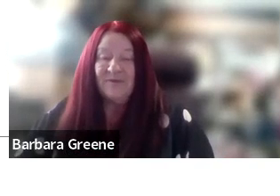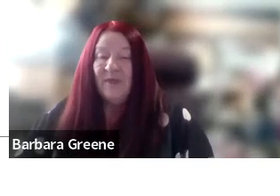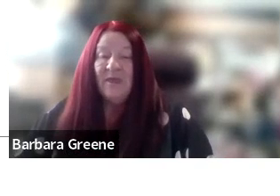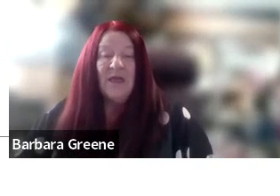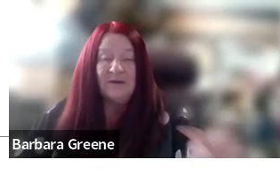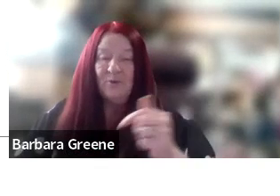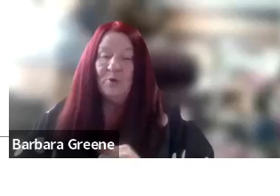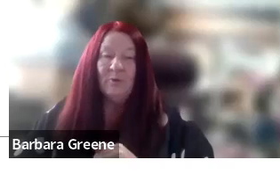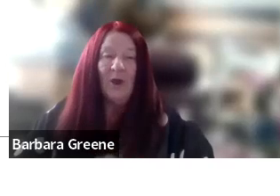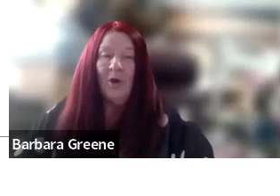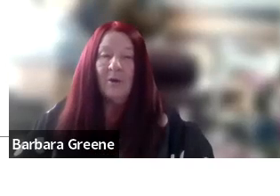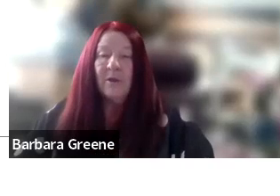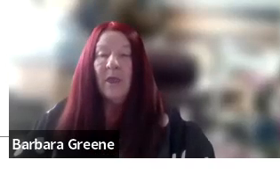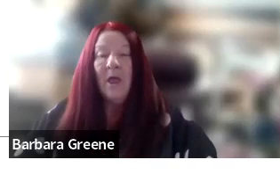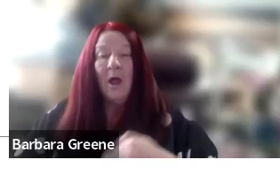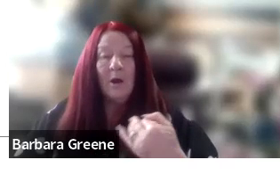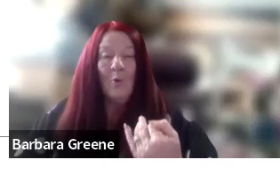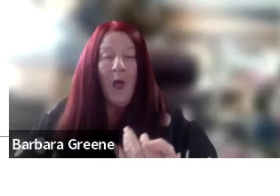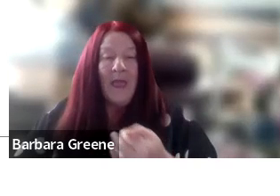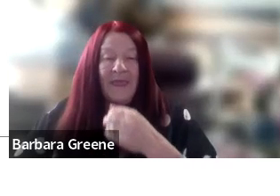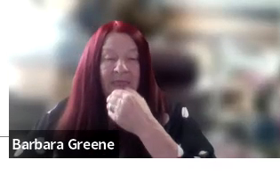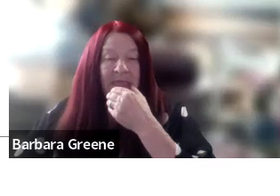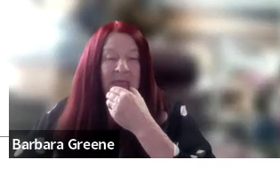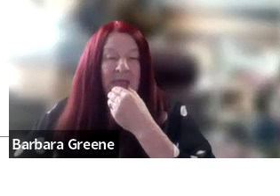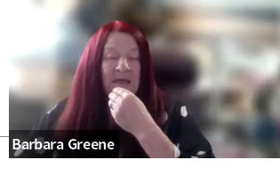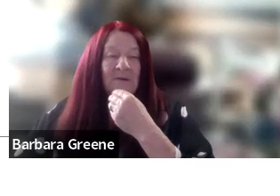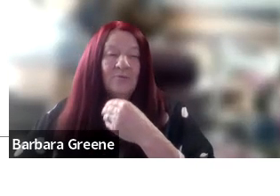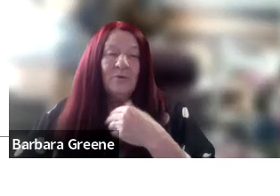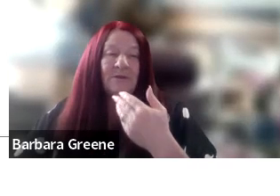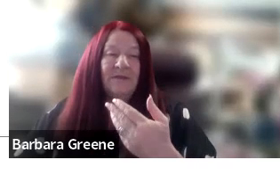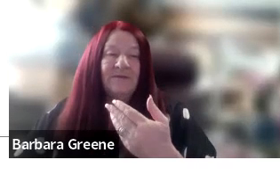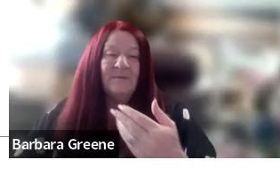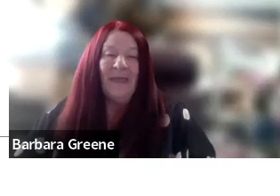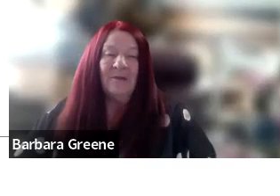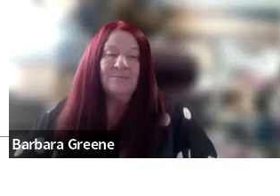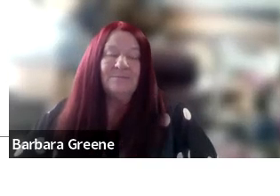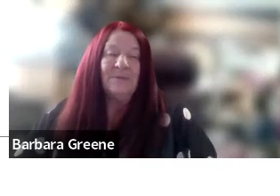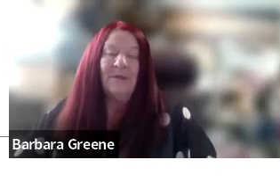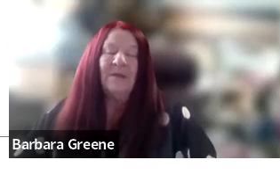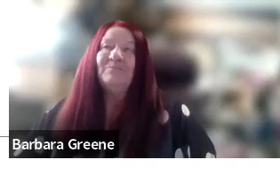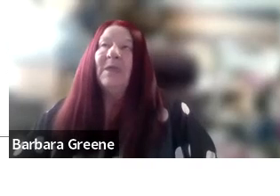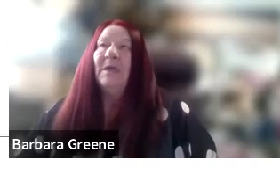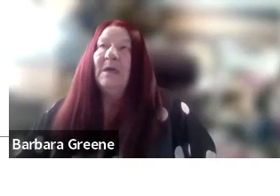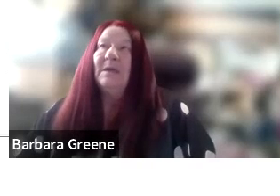So that's kind of who we are. Our why really is about